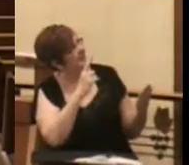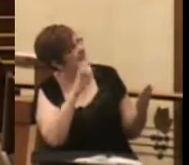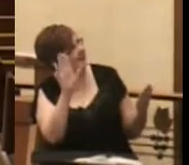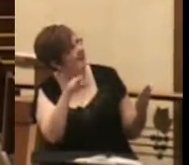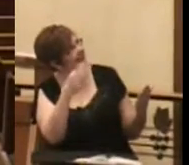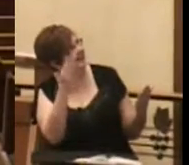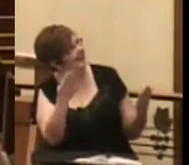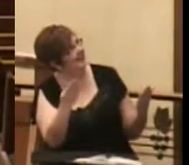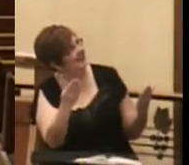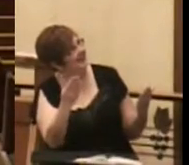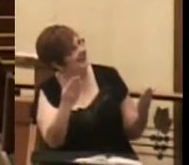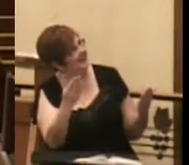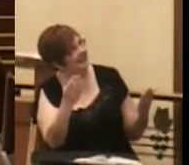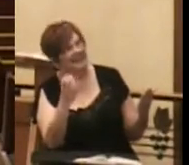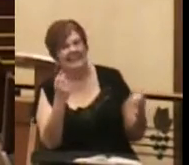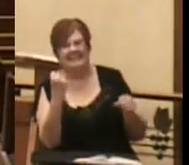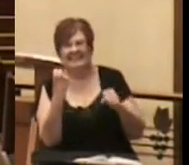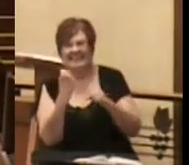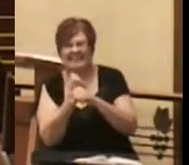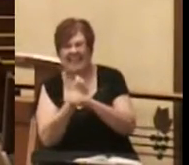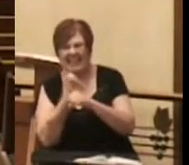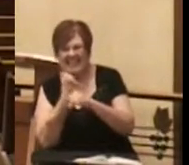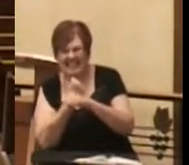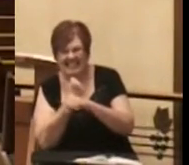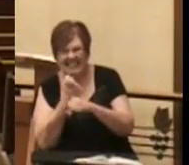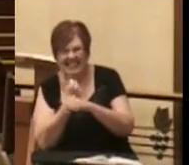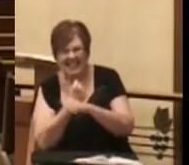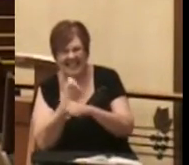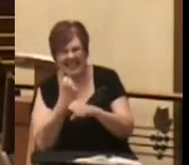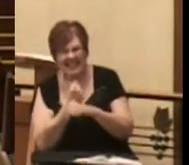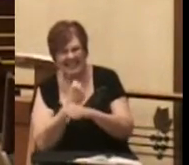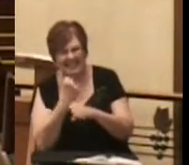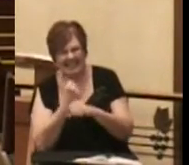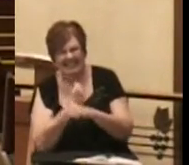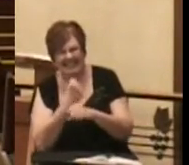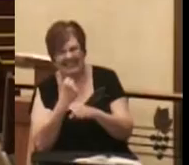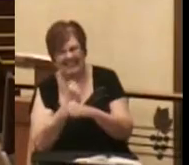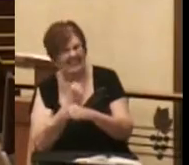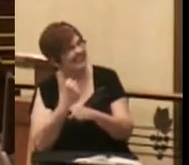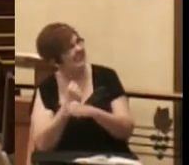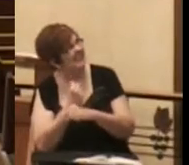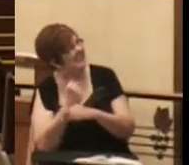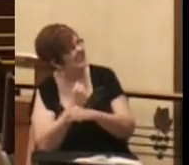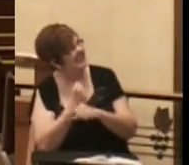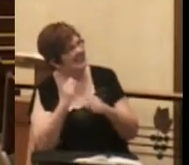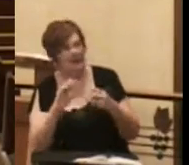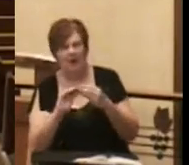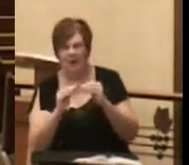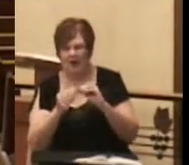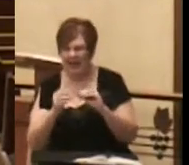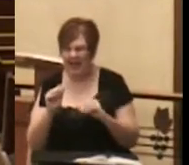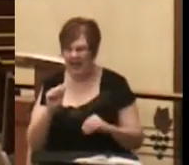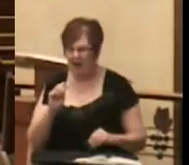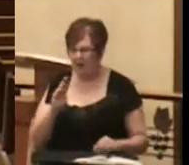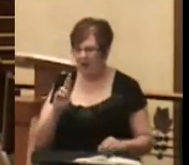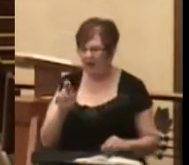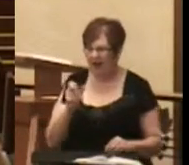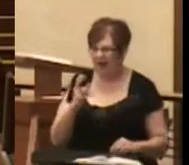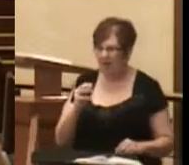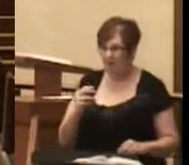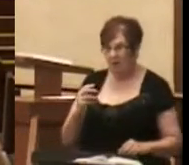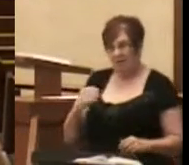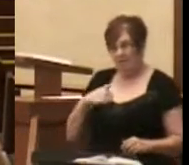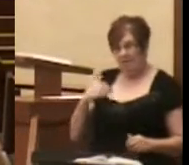the other side, some statistics about Abraham and Sarah. When I was young, we collected